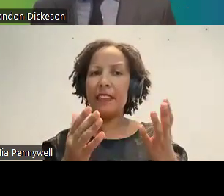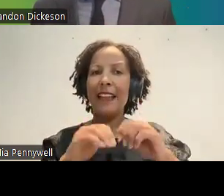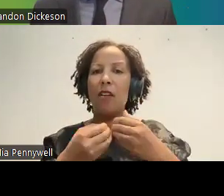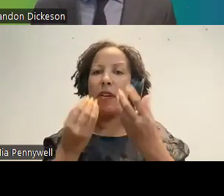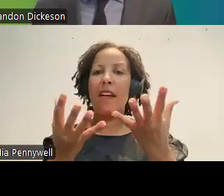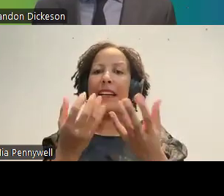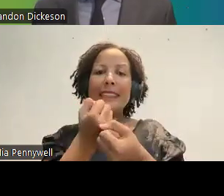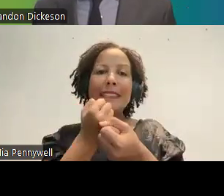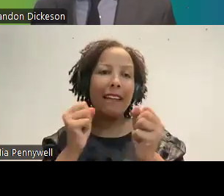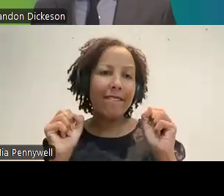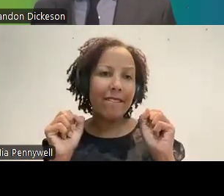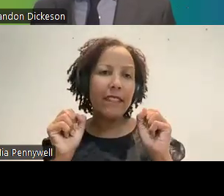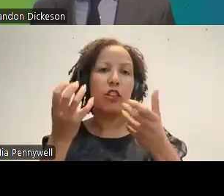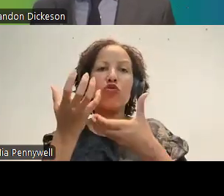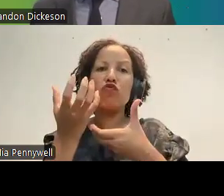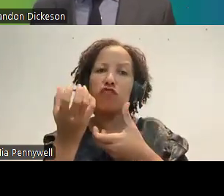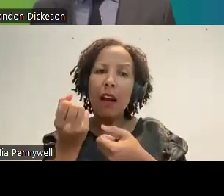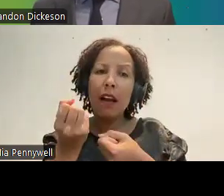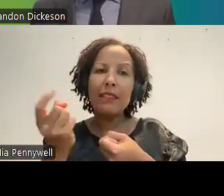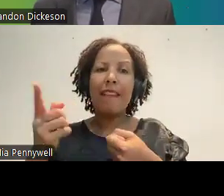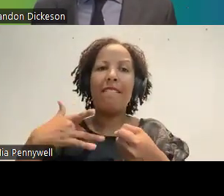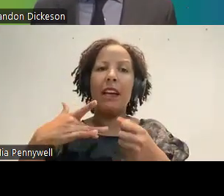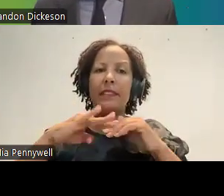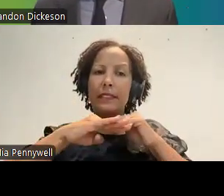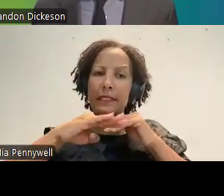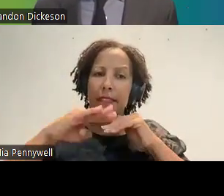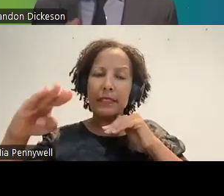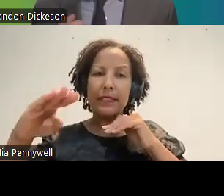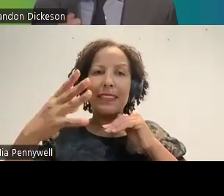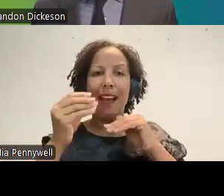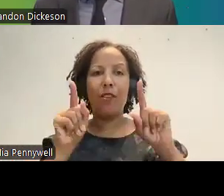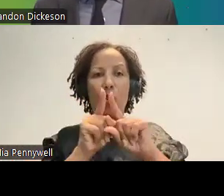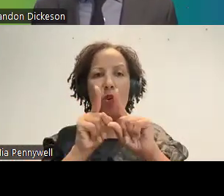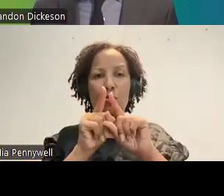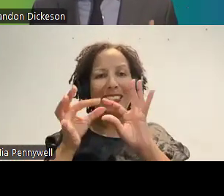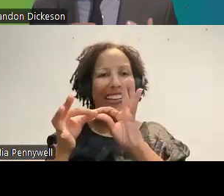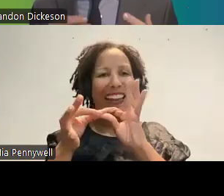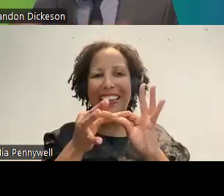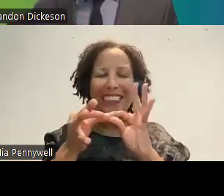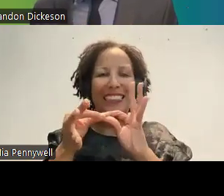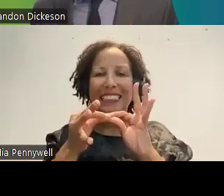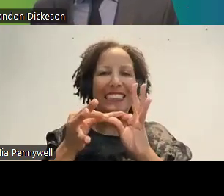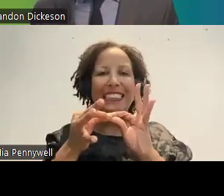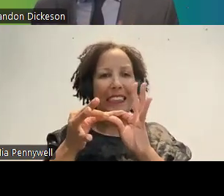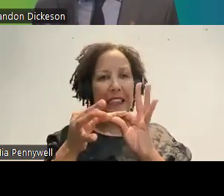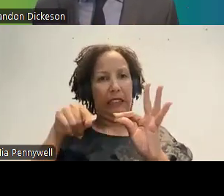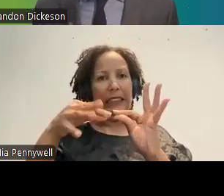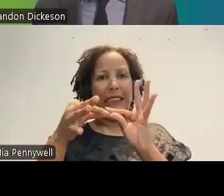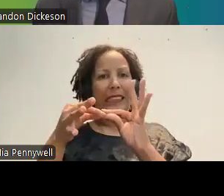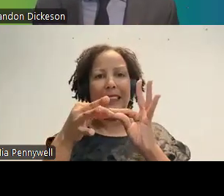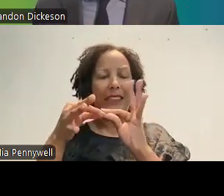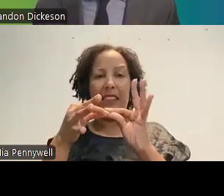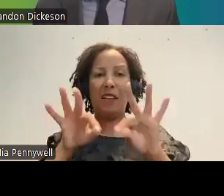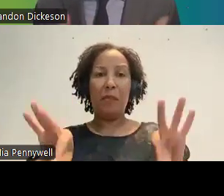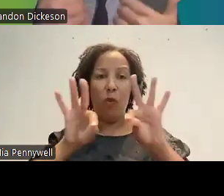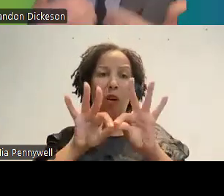that stability, but also maintain that connection that is part of recovery. And this gives them a